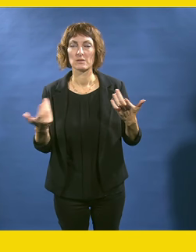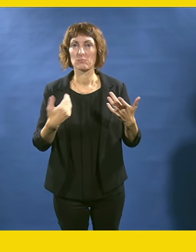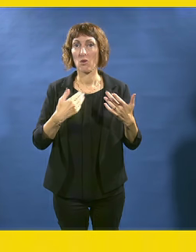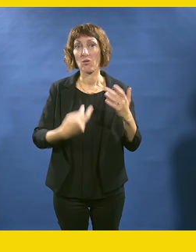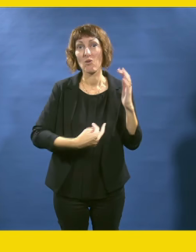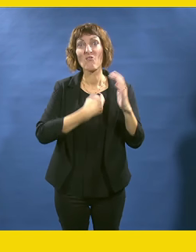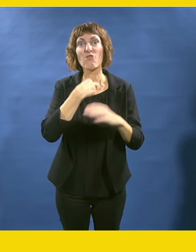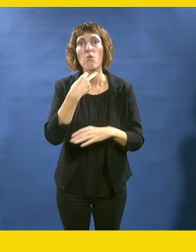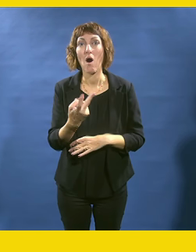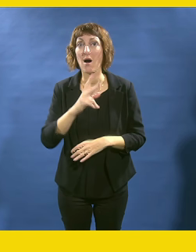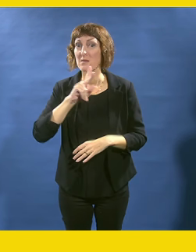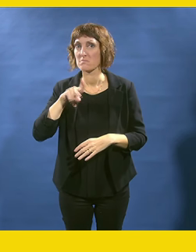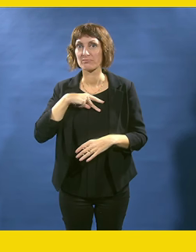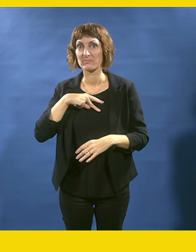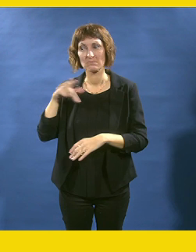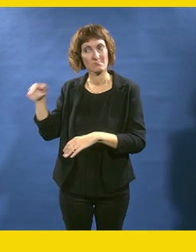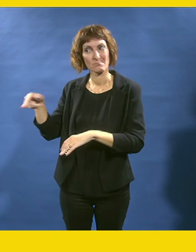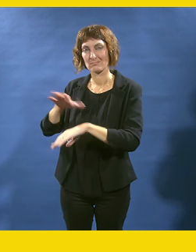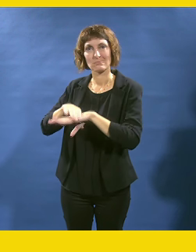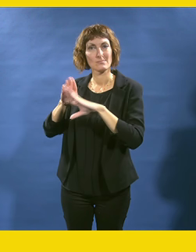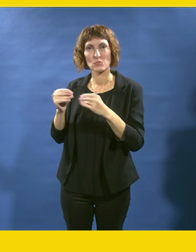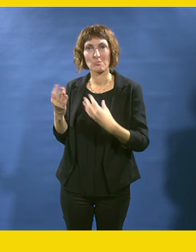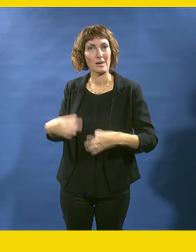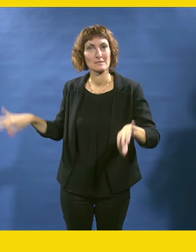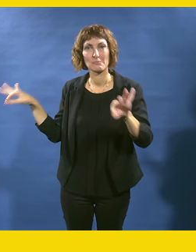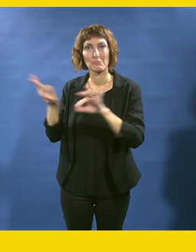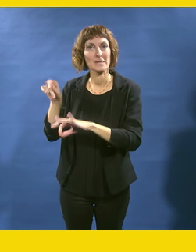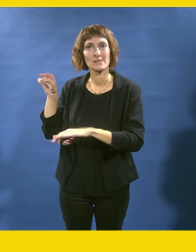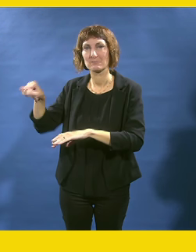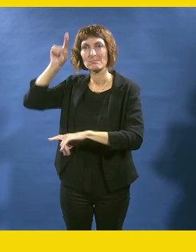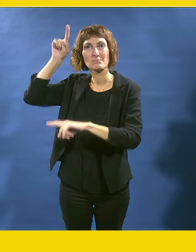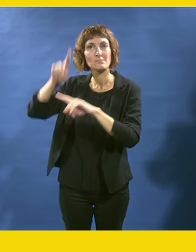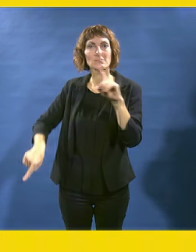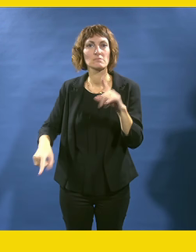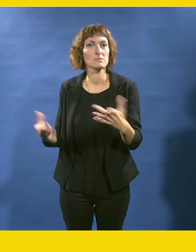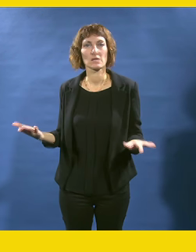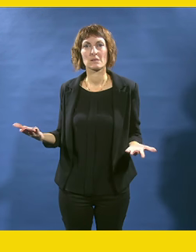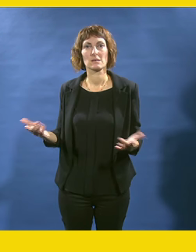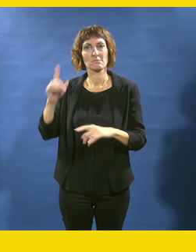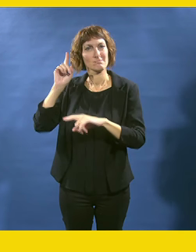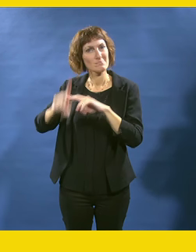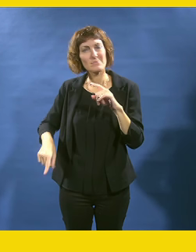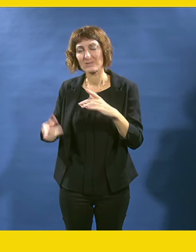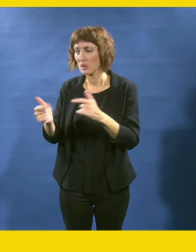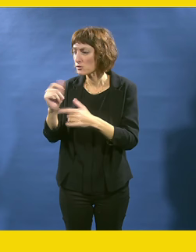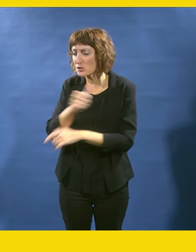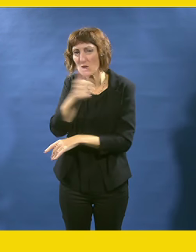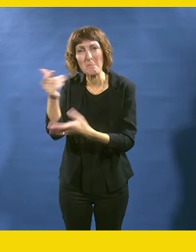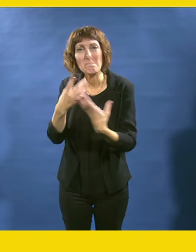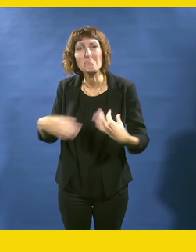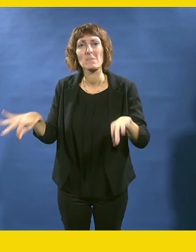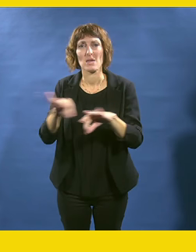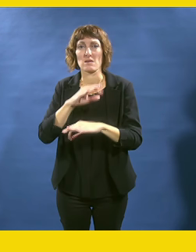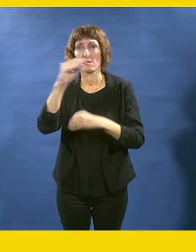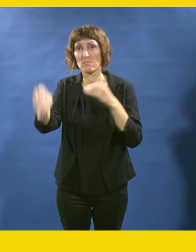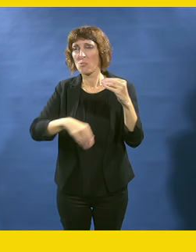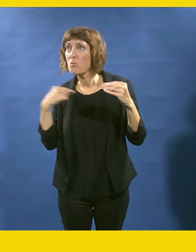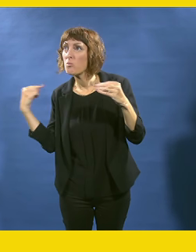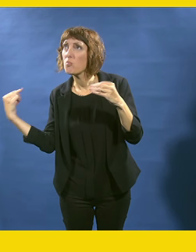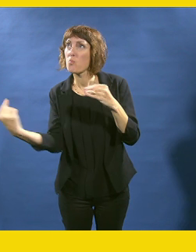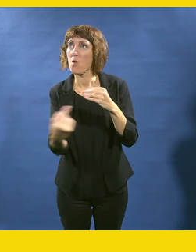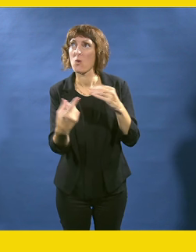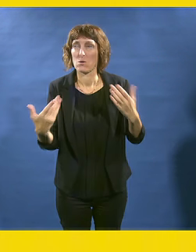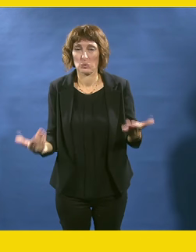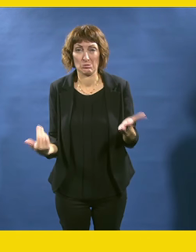Afghanistan is the only country in this world that, and even today in 2024,